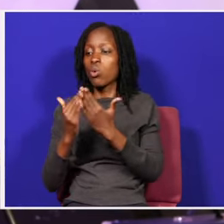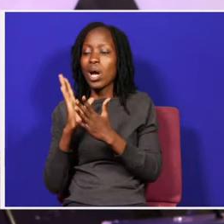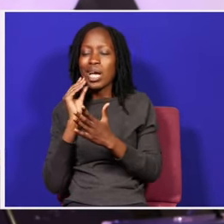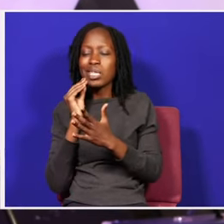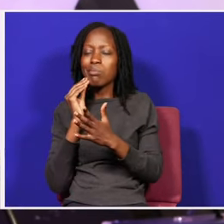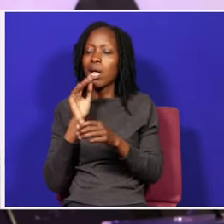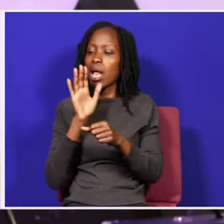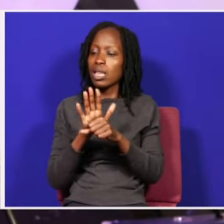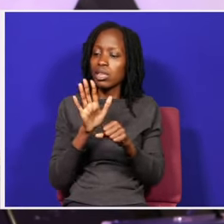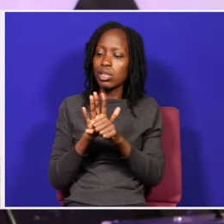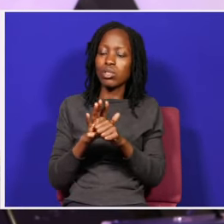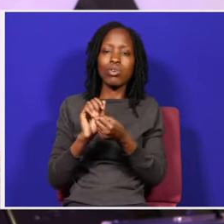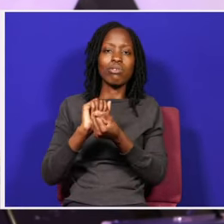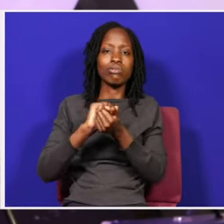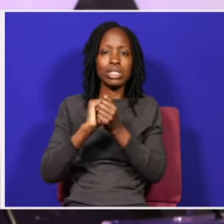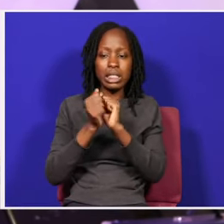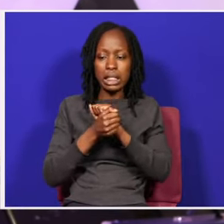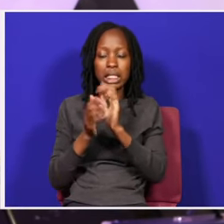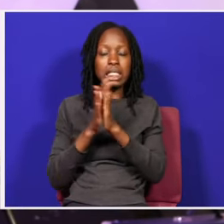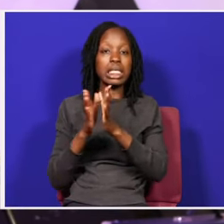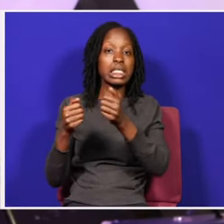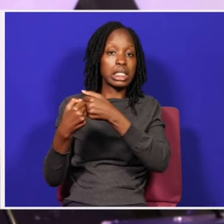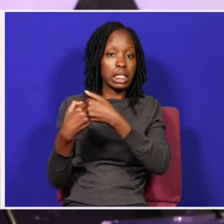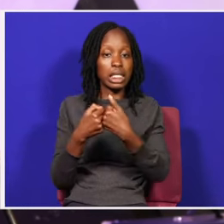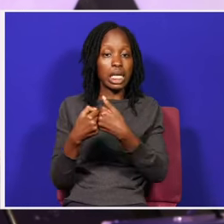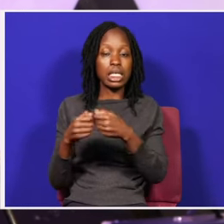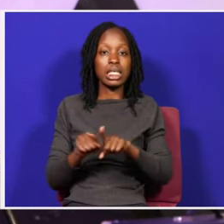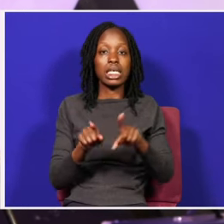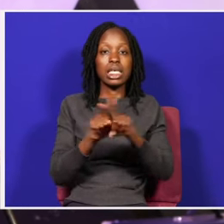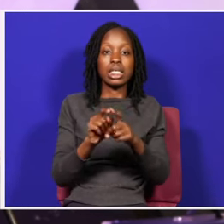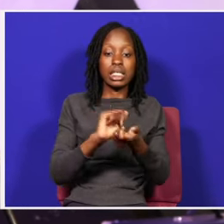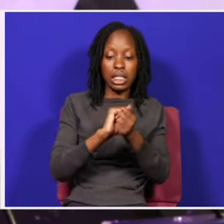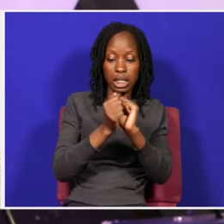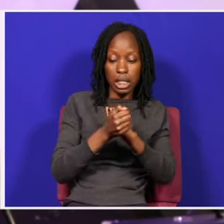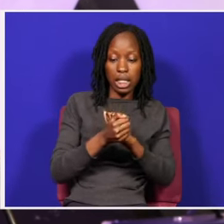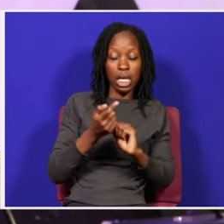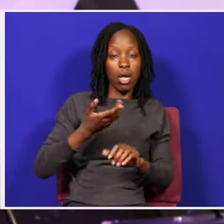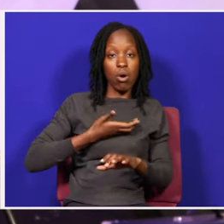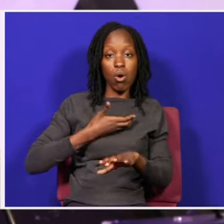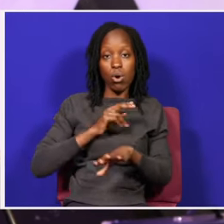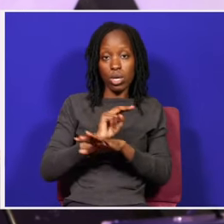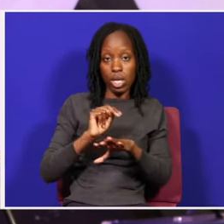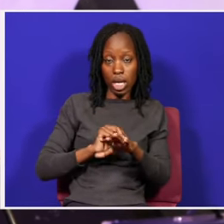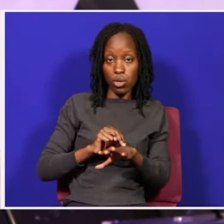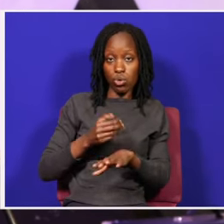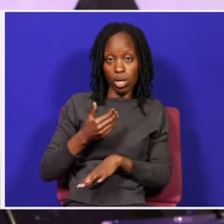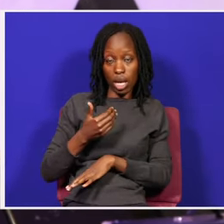much turmoil, so many changes over time, we also had changes in our own nation. Those of you